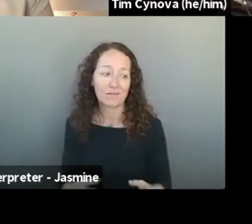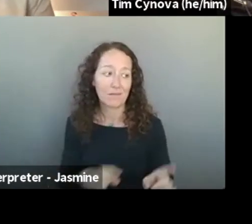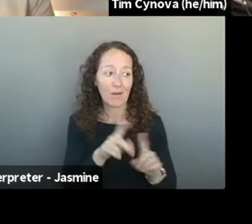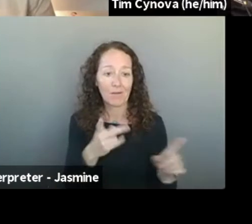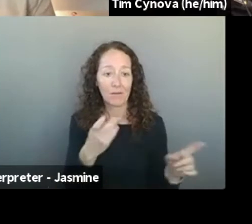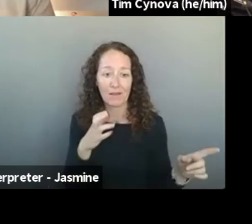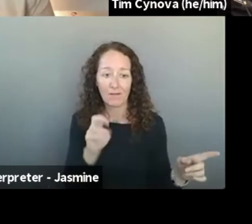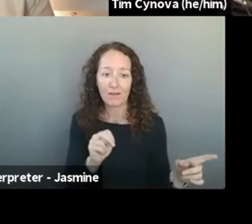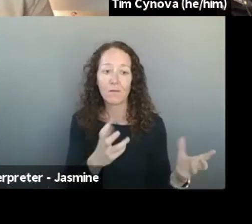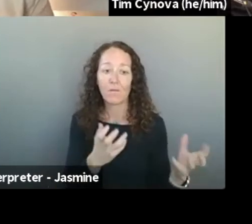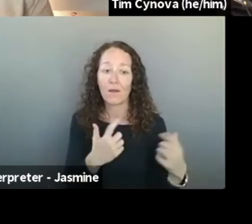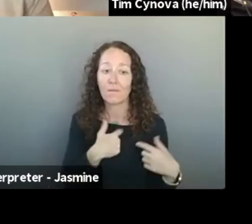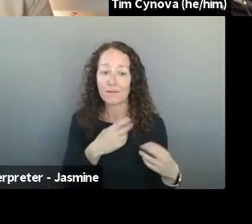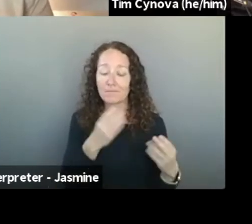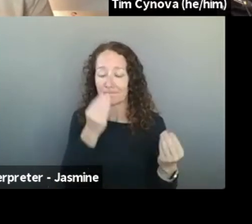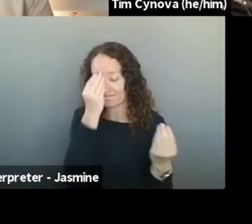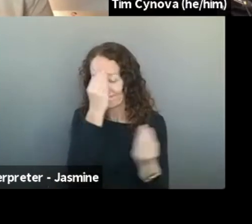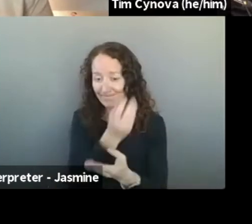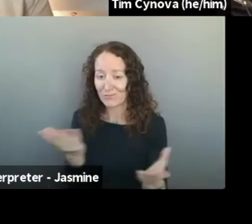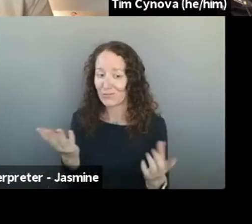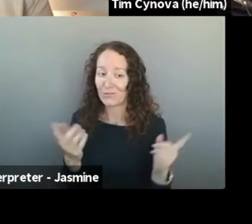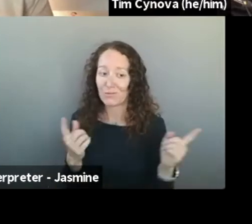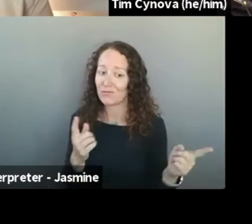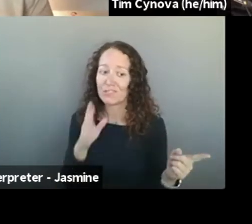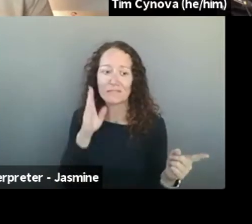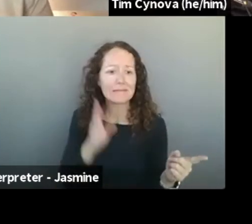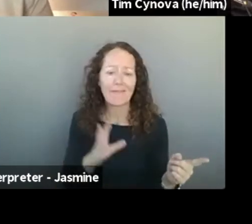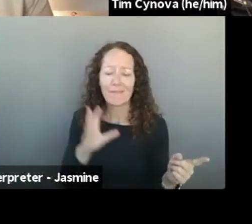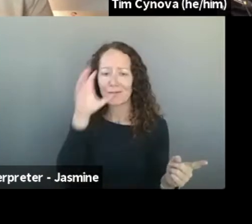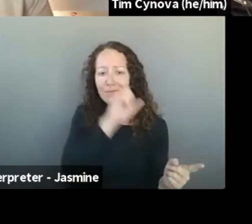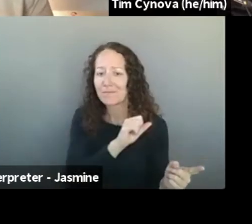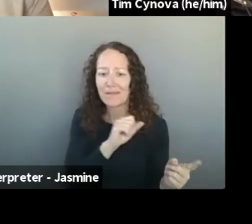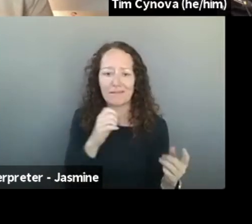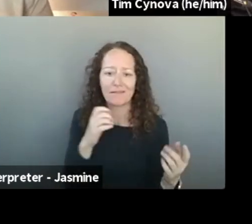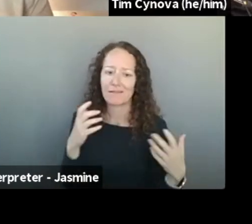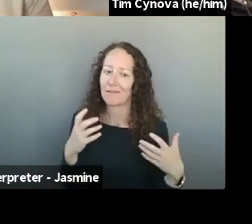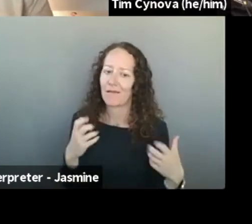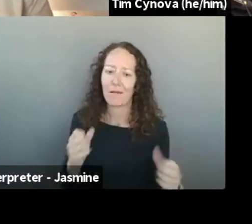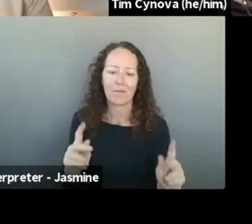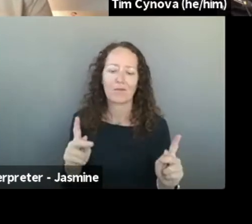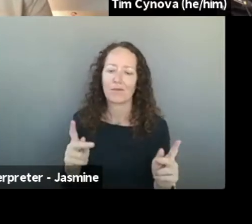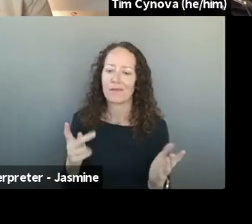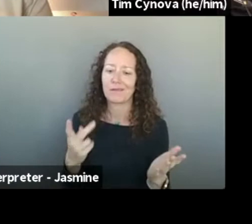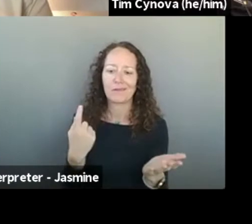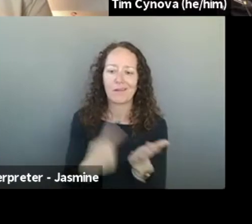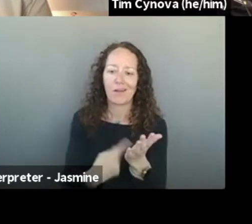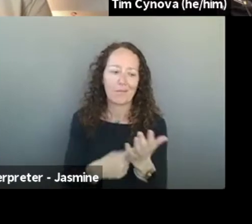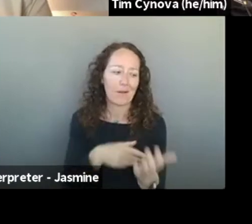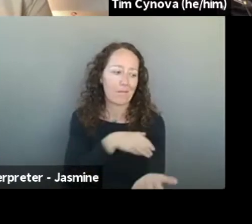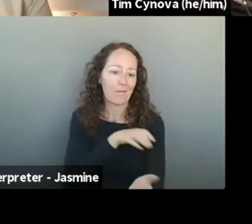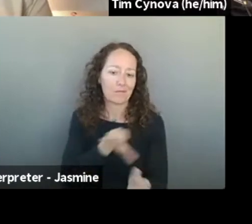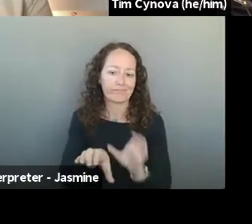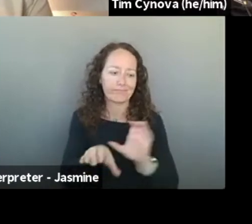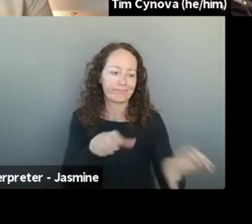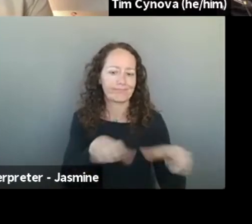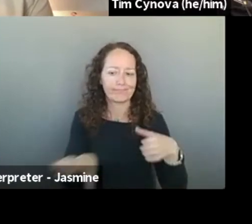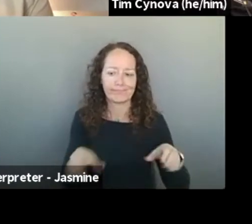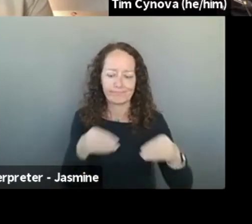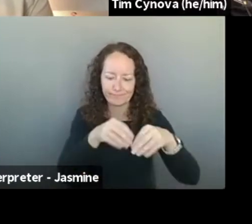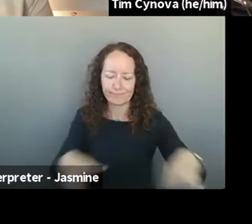note that she usually never misses an opportunity to talk about redistributing power and dismantling white